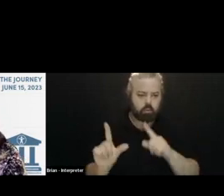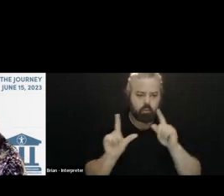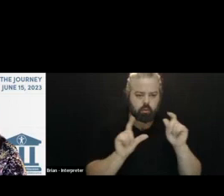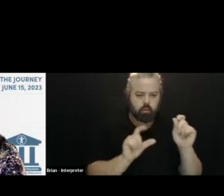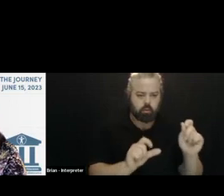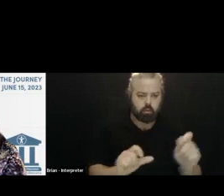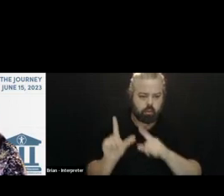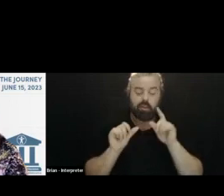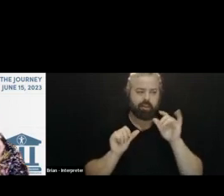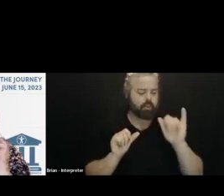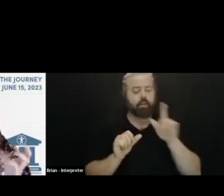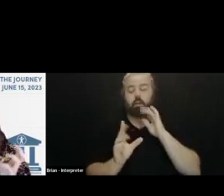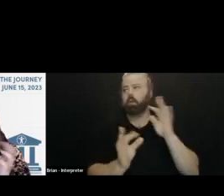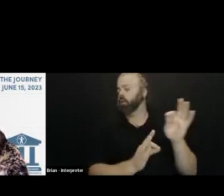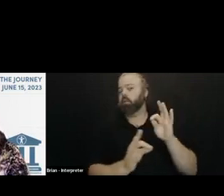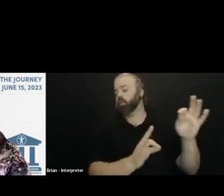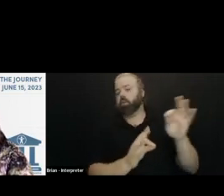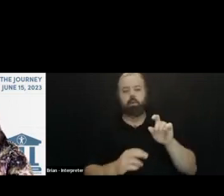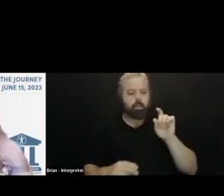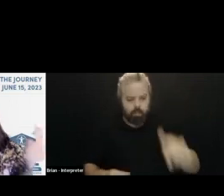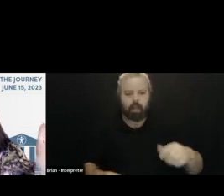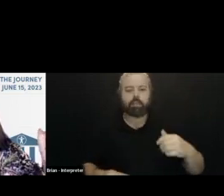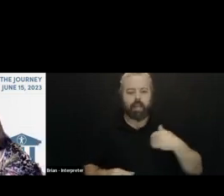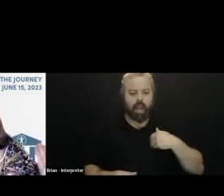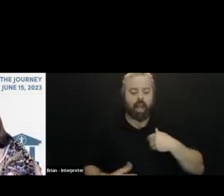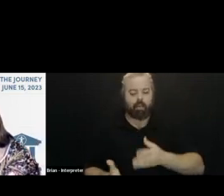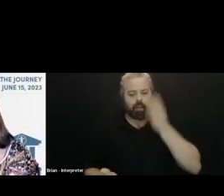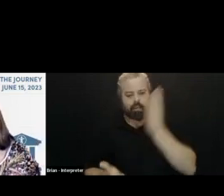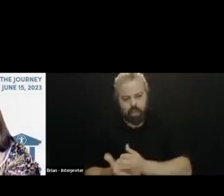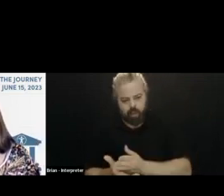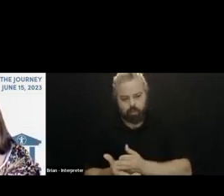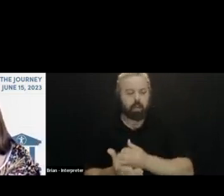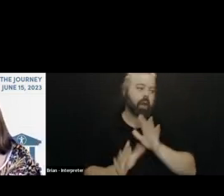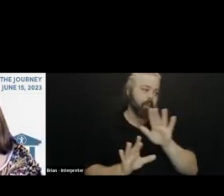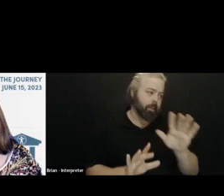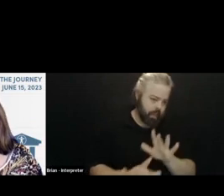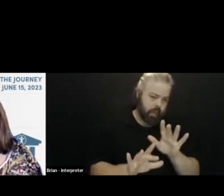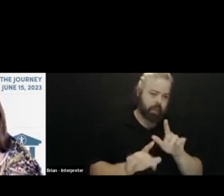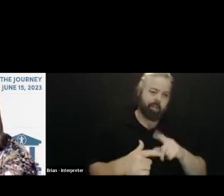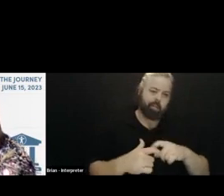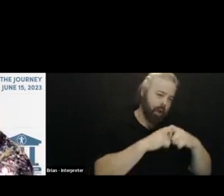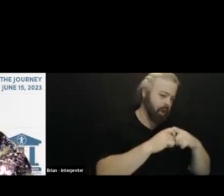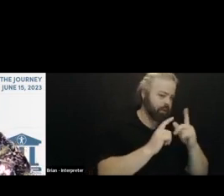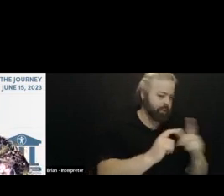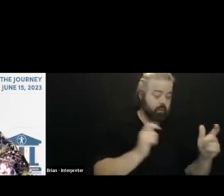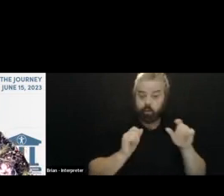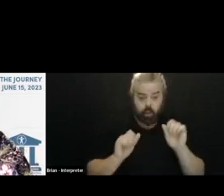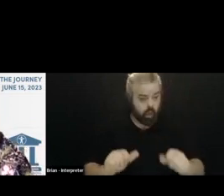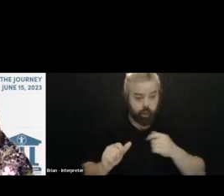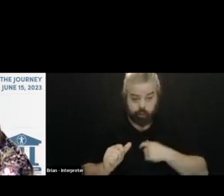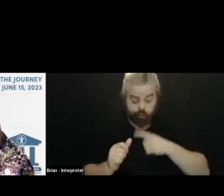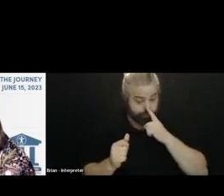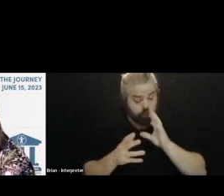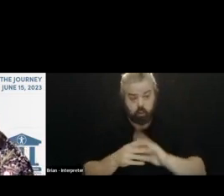stop, play, pause, etc. I could have an entire hour-long conversation on why you should not use